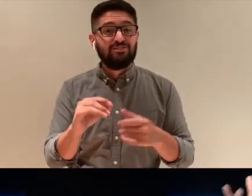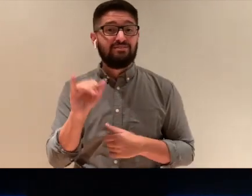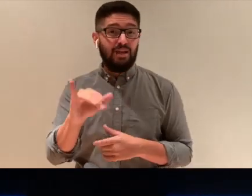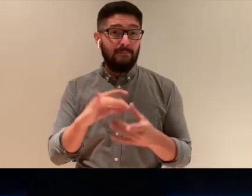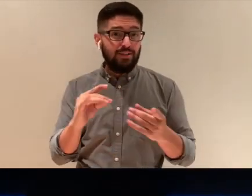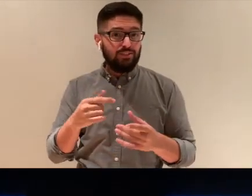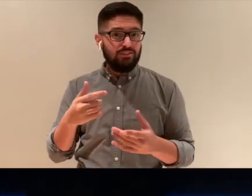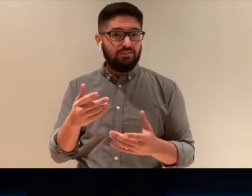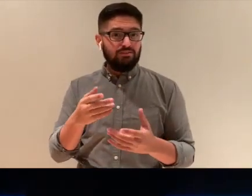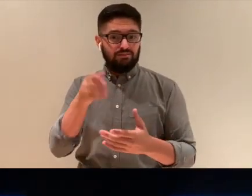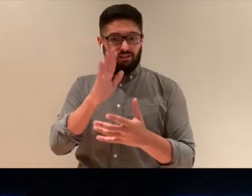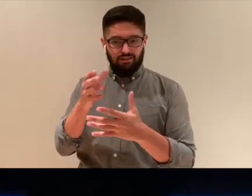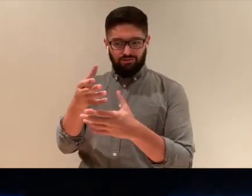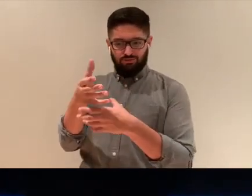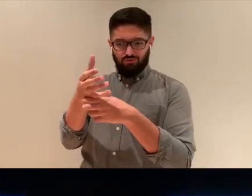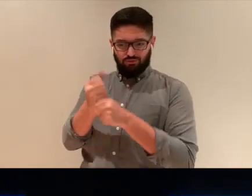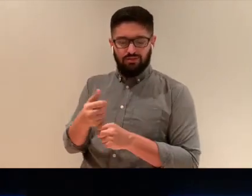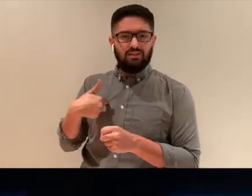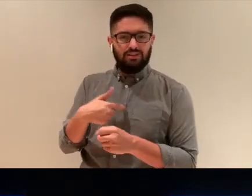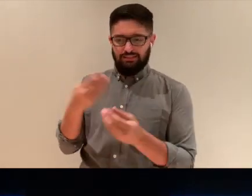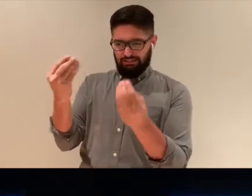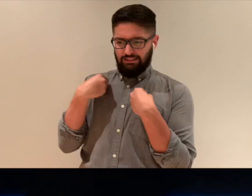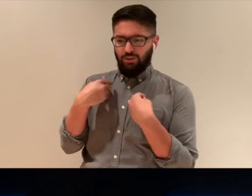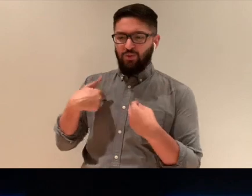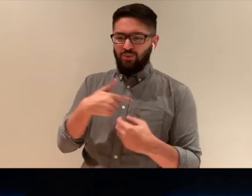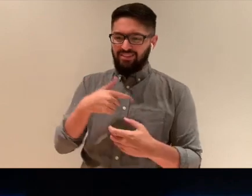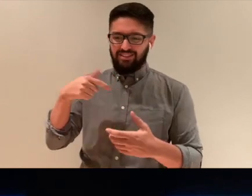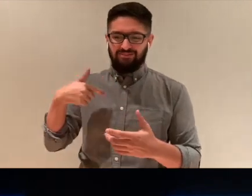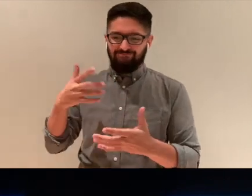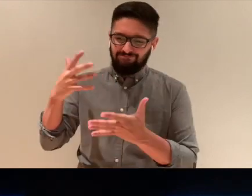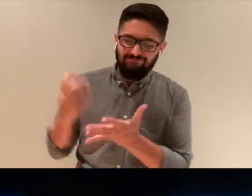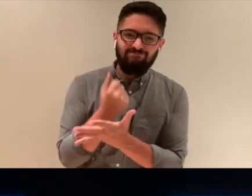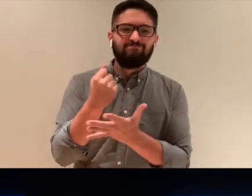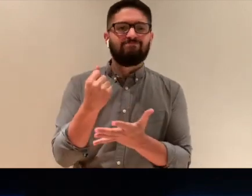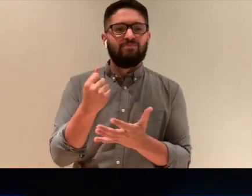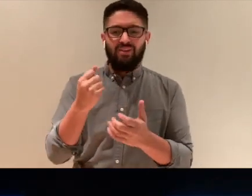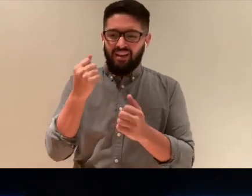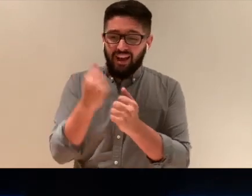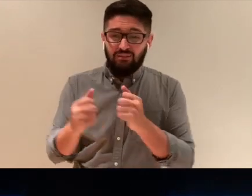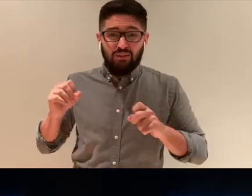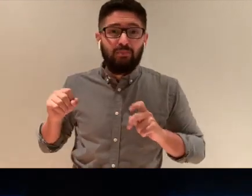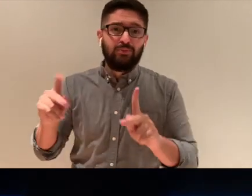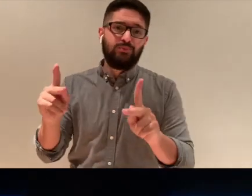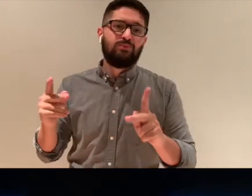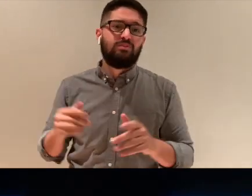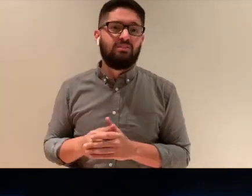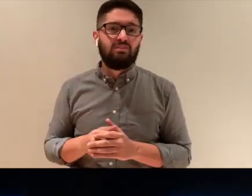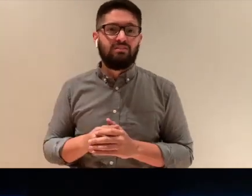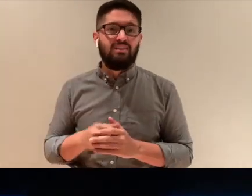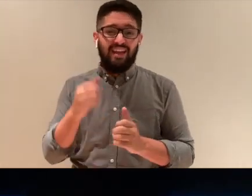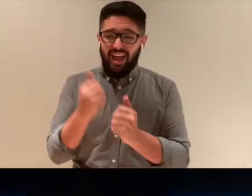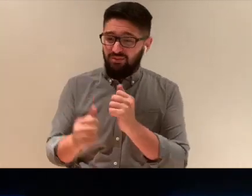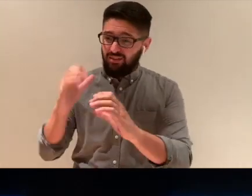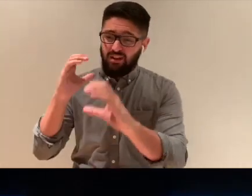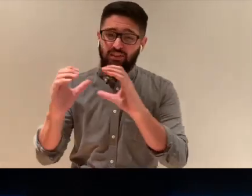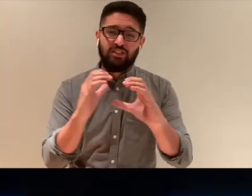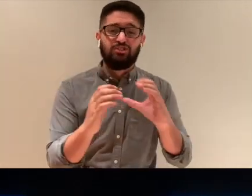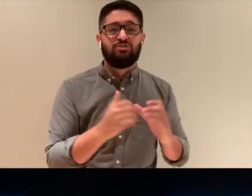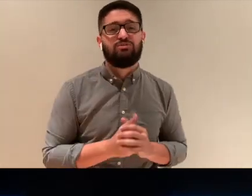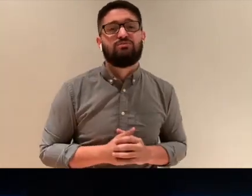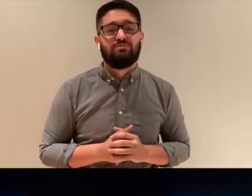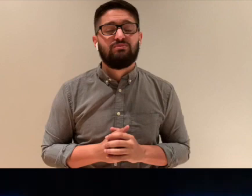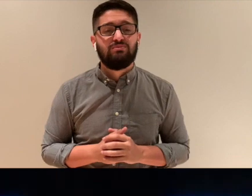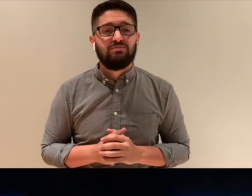message. And this is the message we've been entrusted with, and we need to capitalize on every single opportunity and every